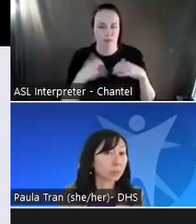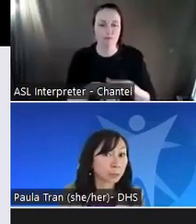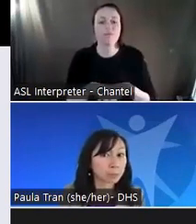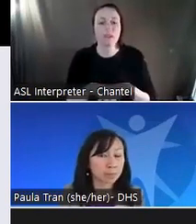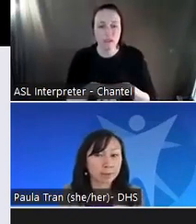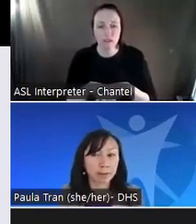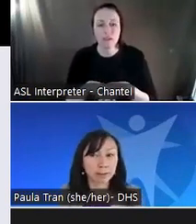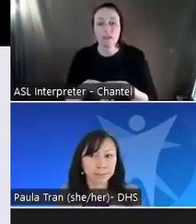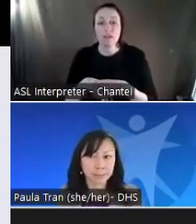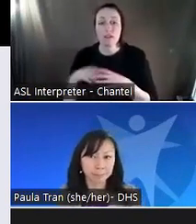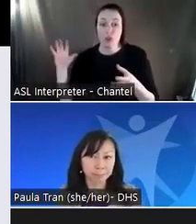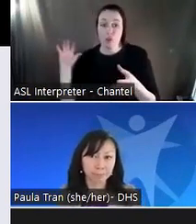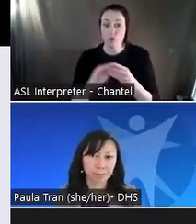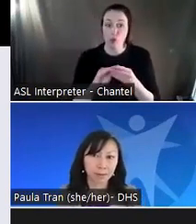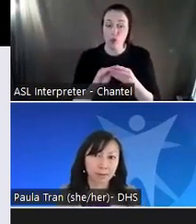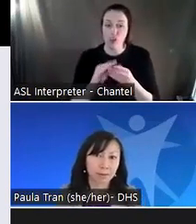funding is over $3 million.